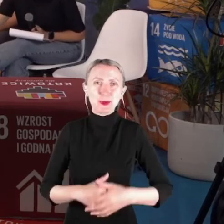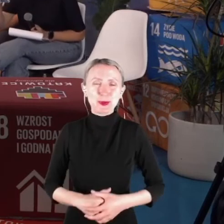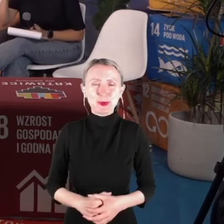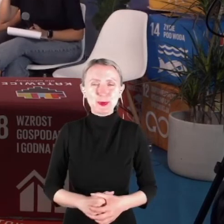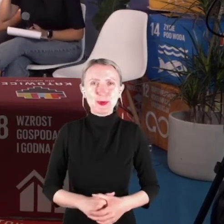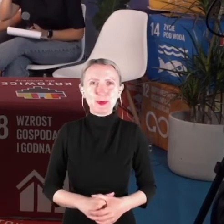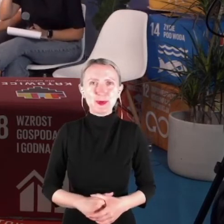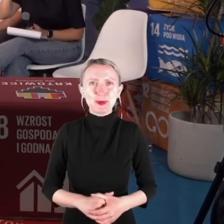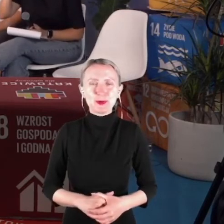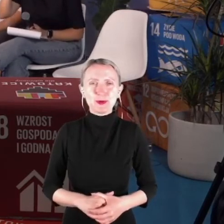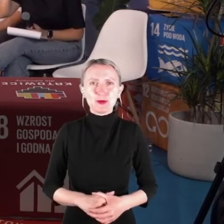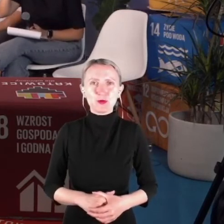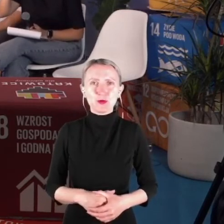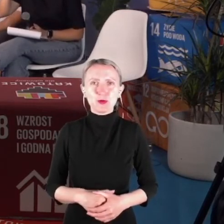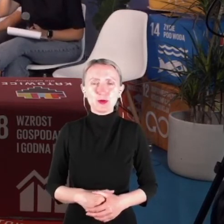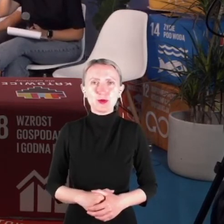I'm Paul Manwaring.